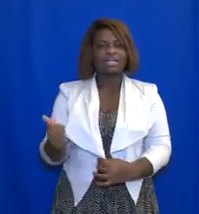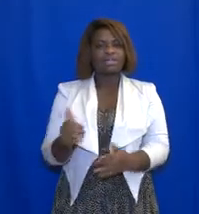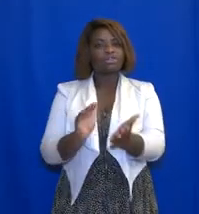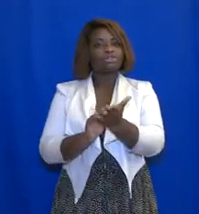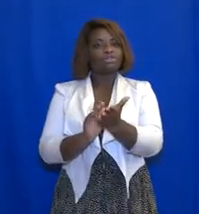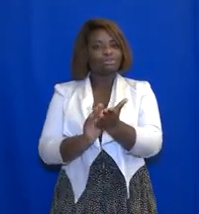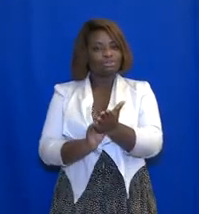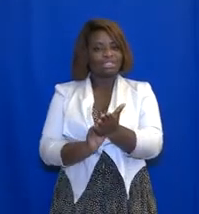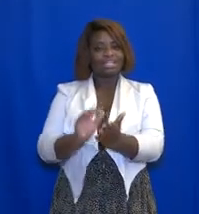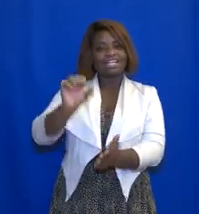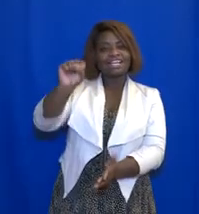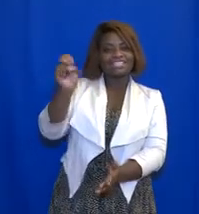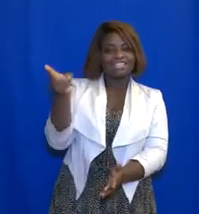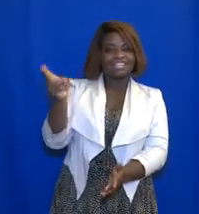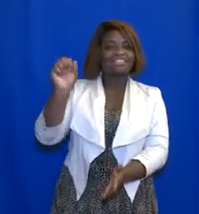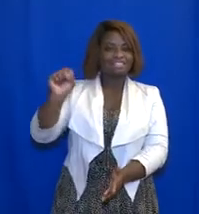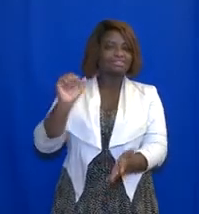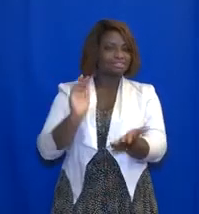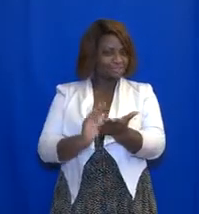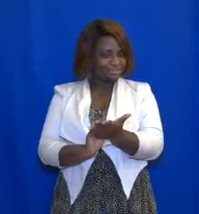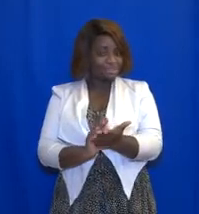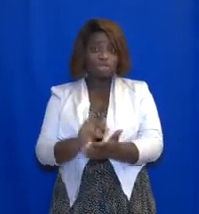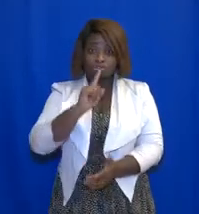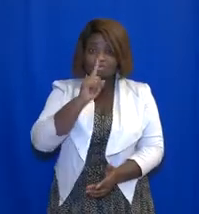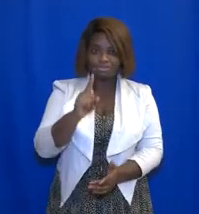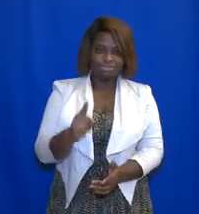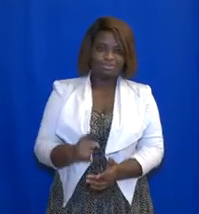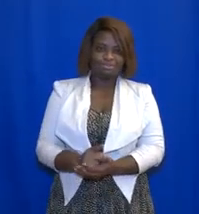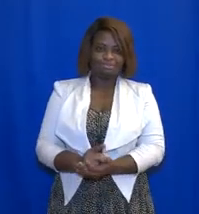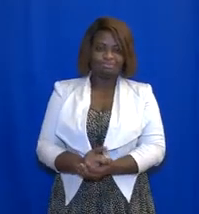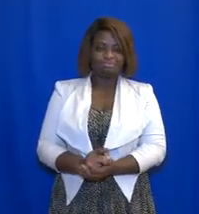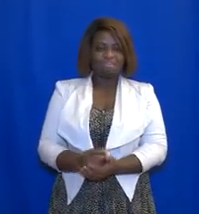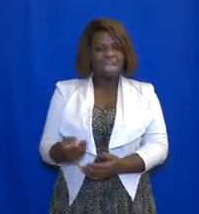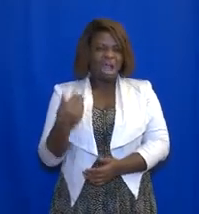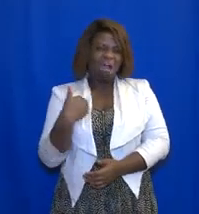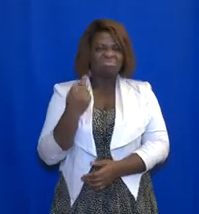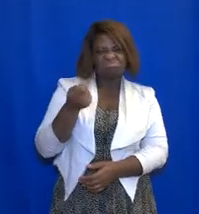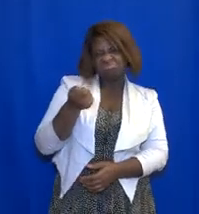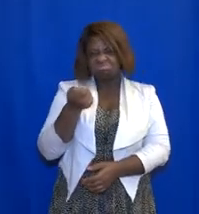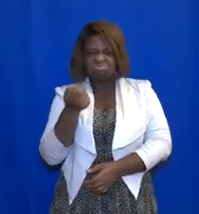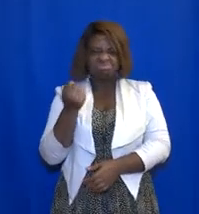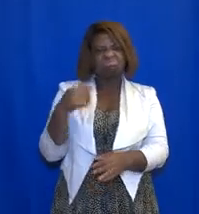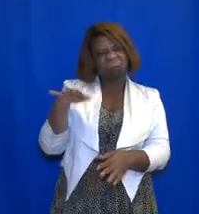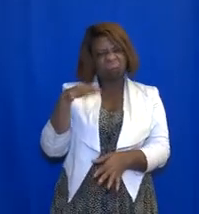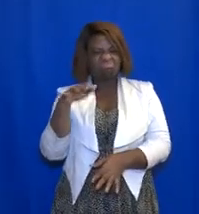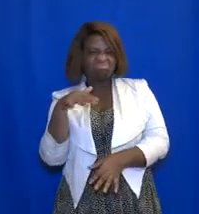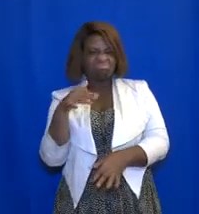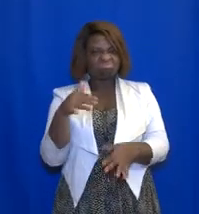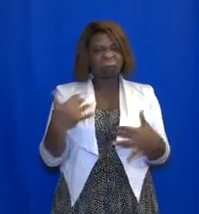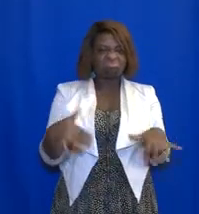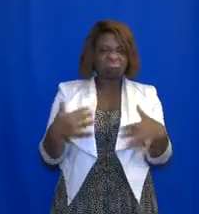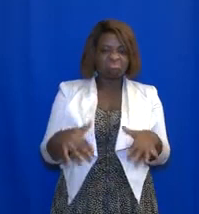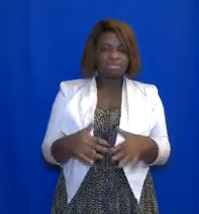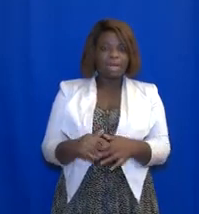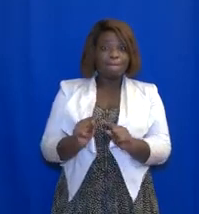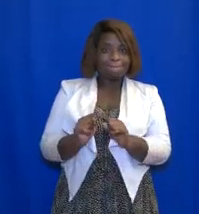institutions and senior high schools. Yes, there have been a few hitches surrounding the reopening,